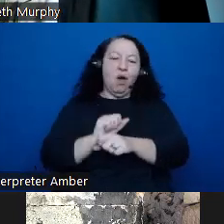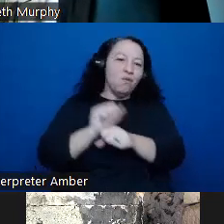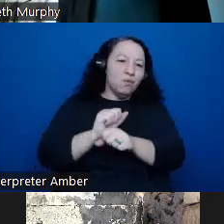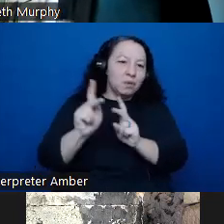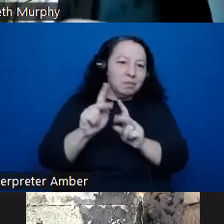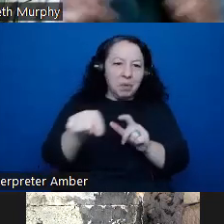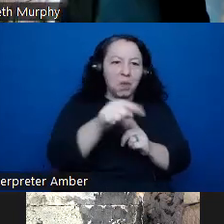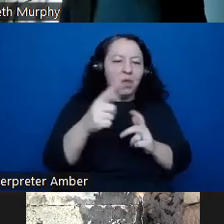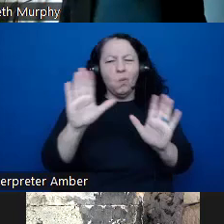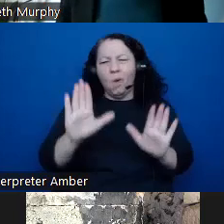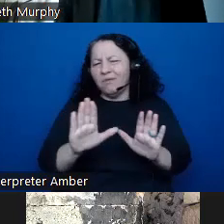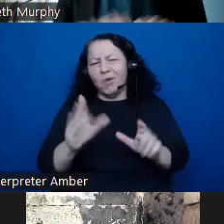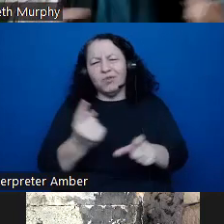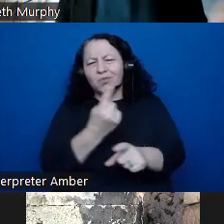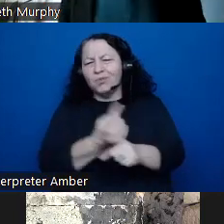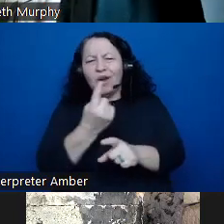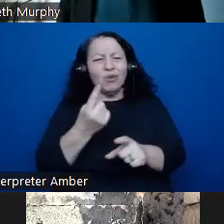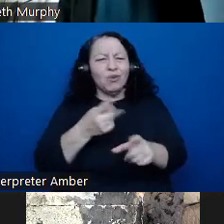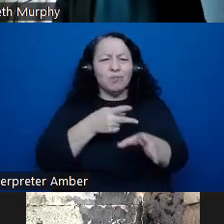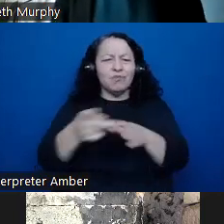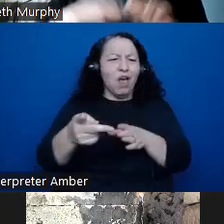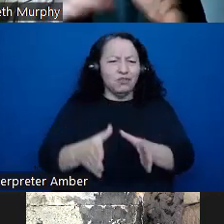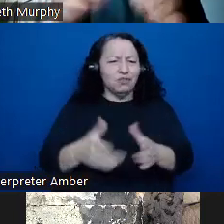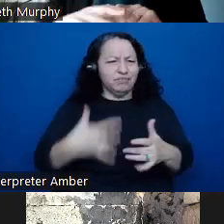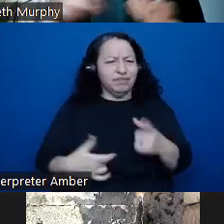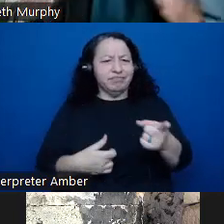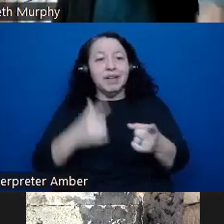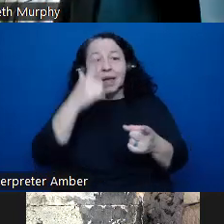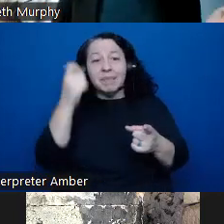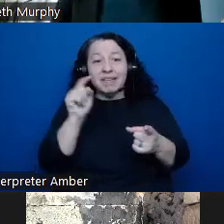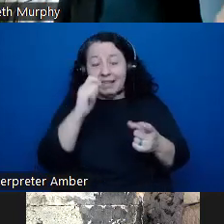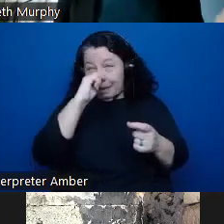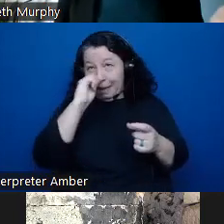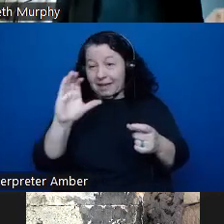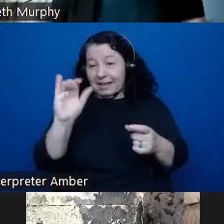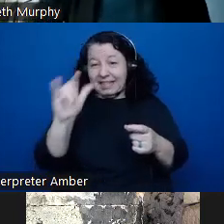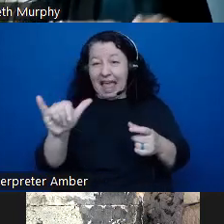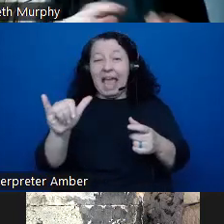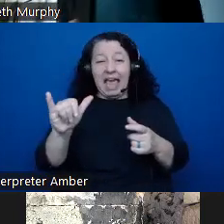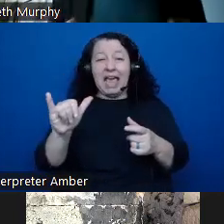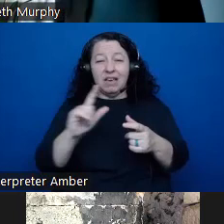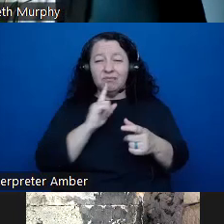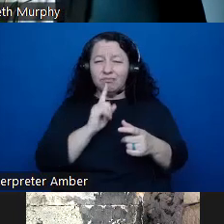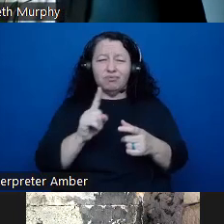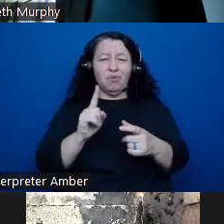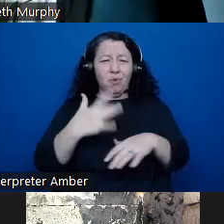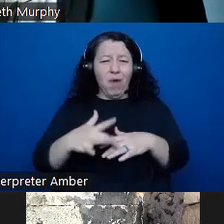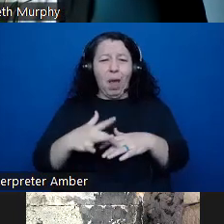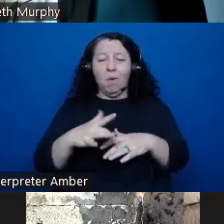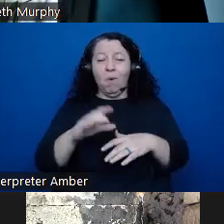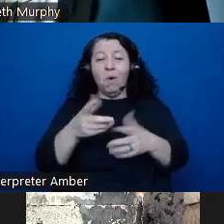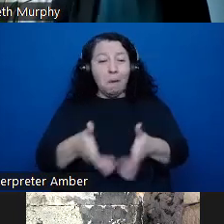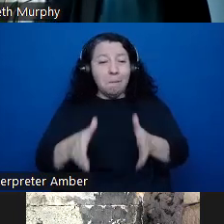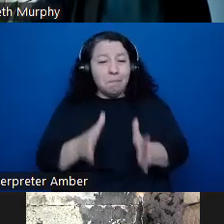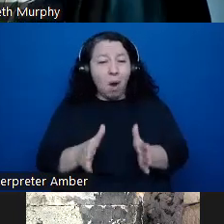profession. And given that clays are widely available, potters were common in local communities all around the